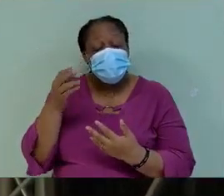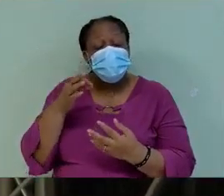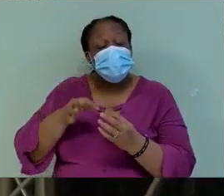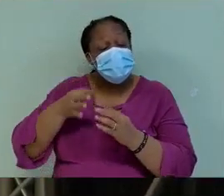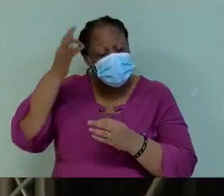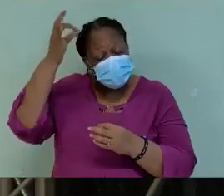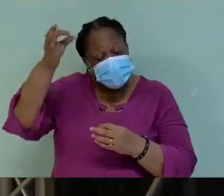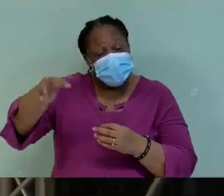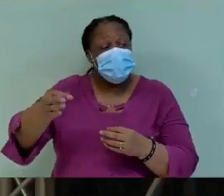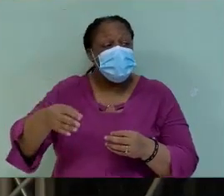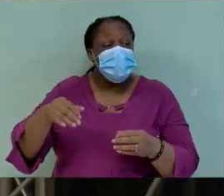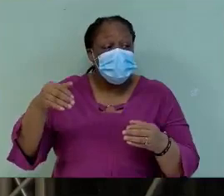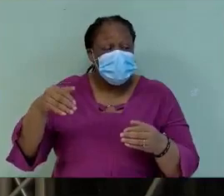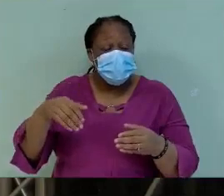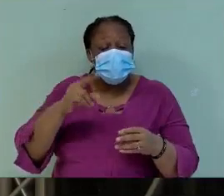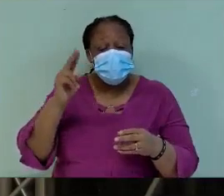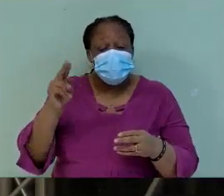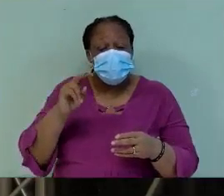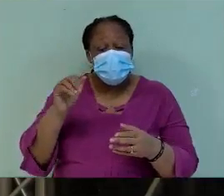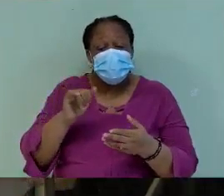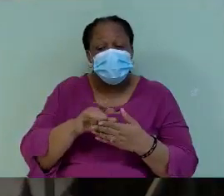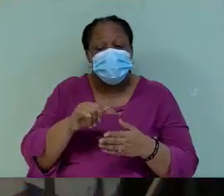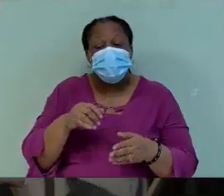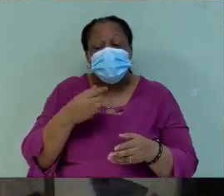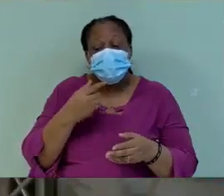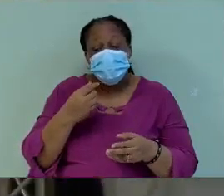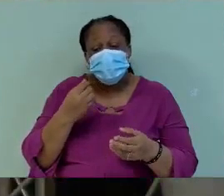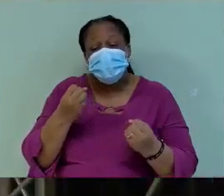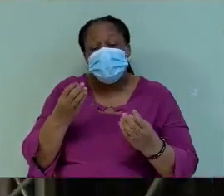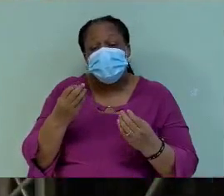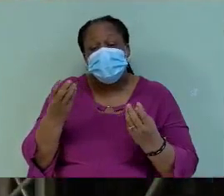it will be used on a large scale. Thank you.